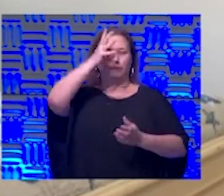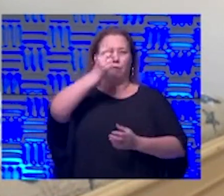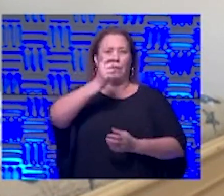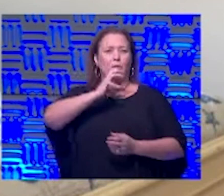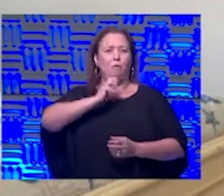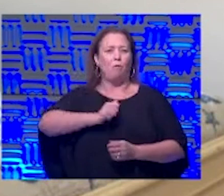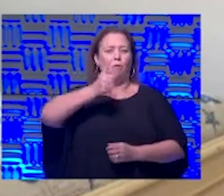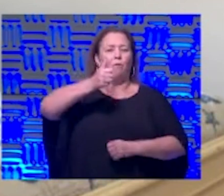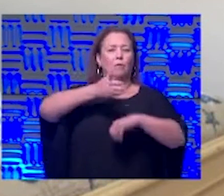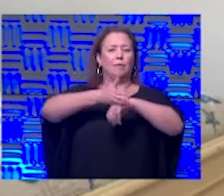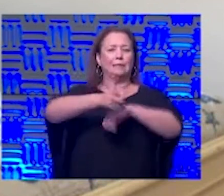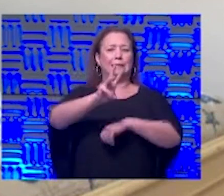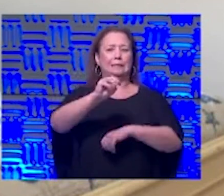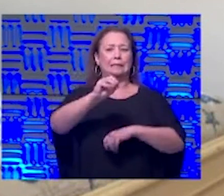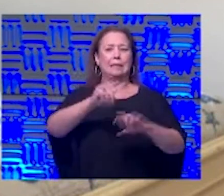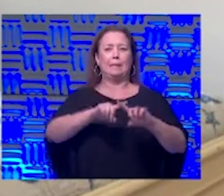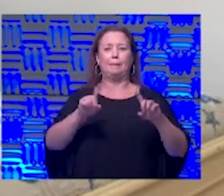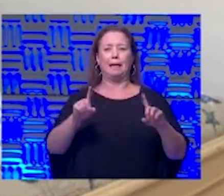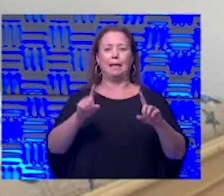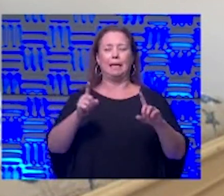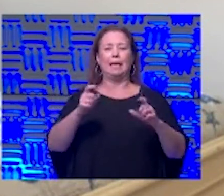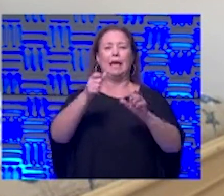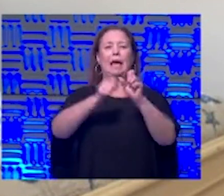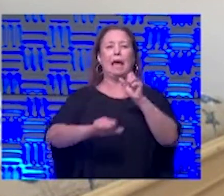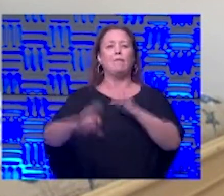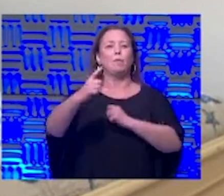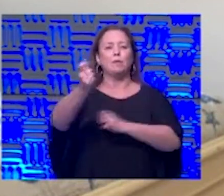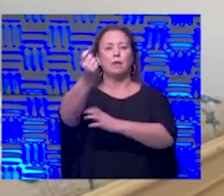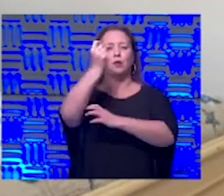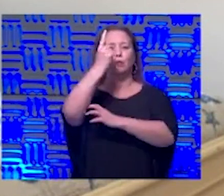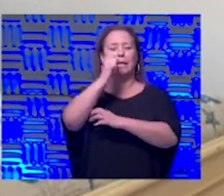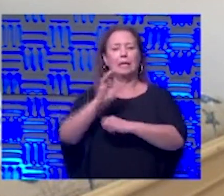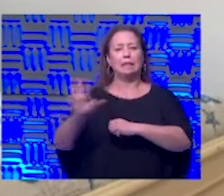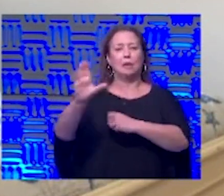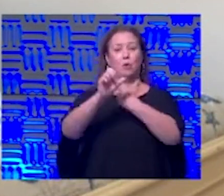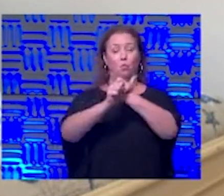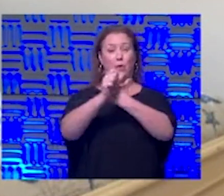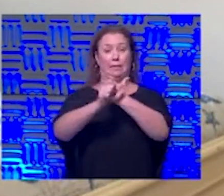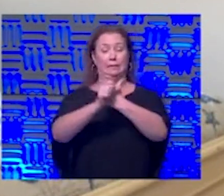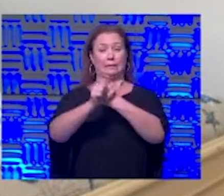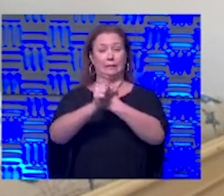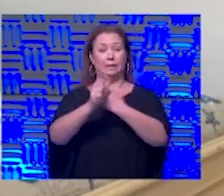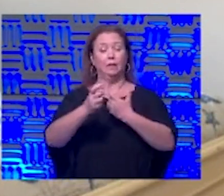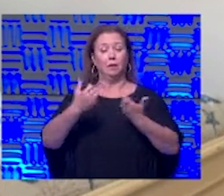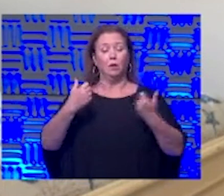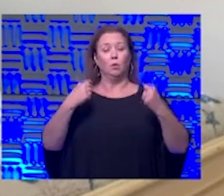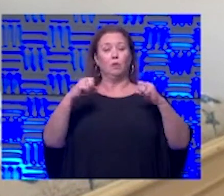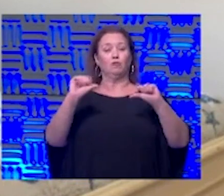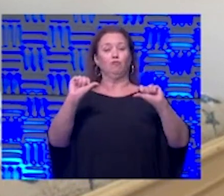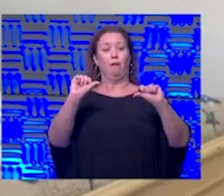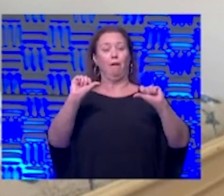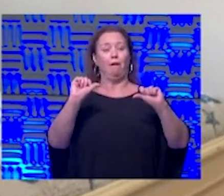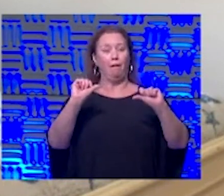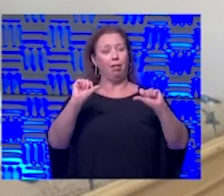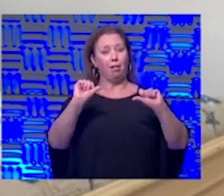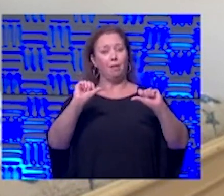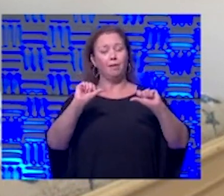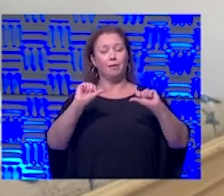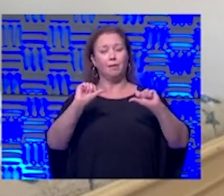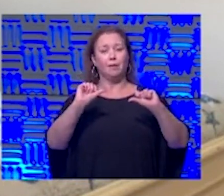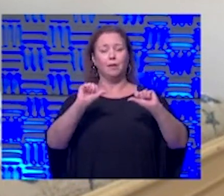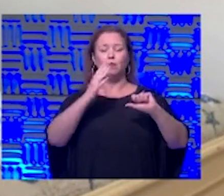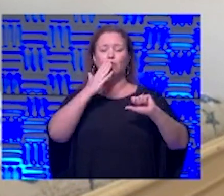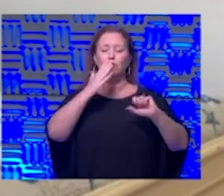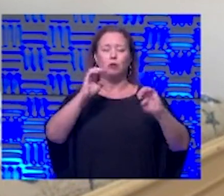I think that needs to go to everybody's understanding of what is their risk. And we try to continue to put out, again,